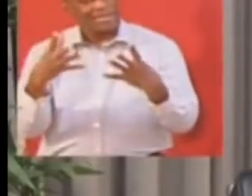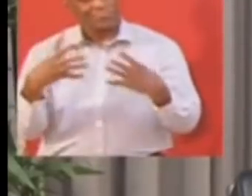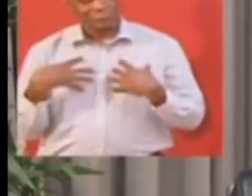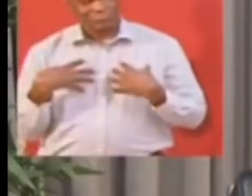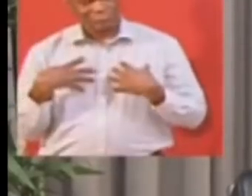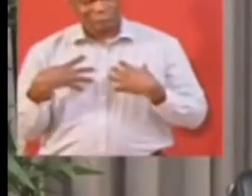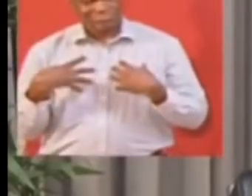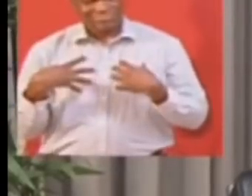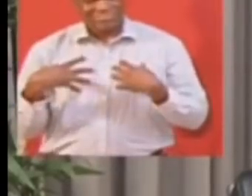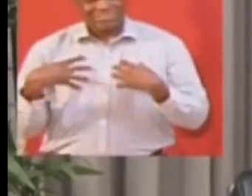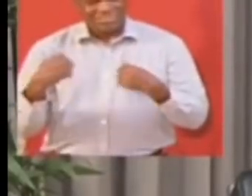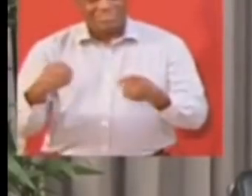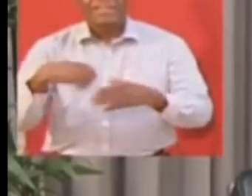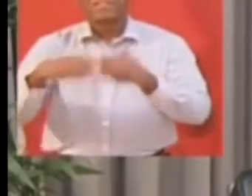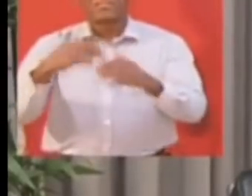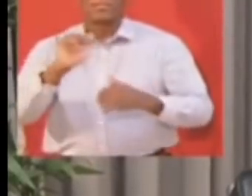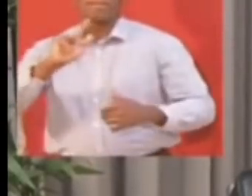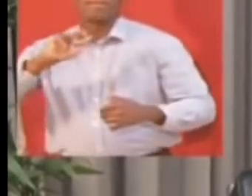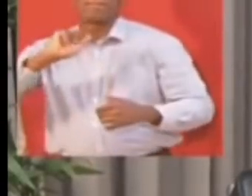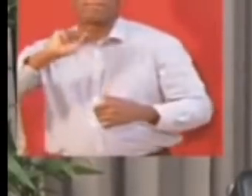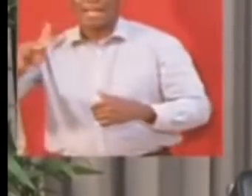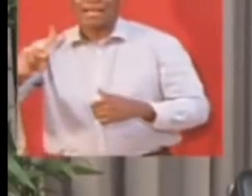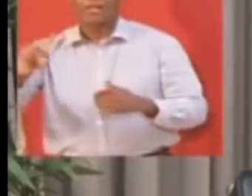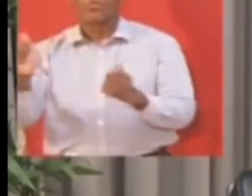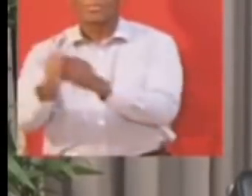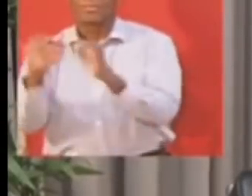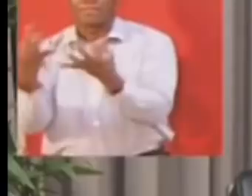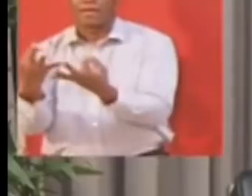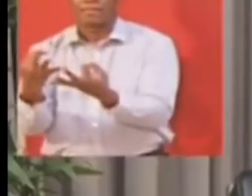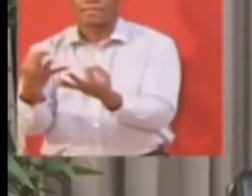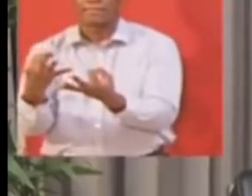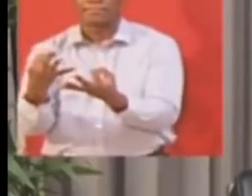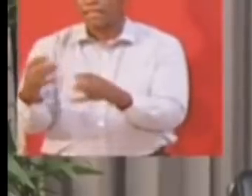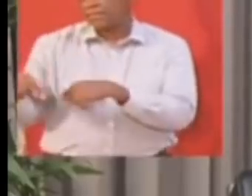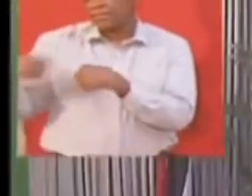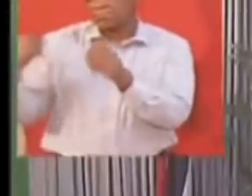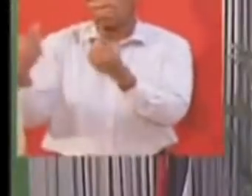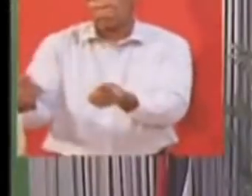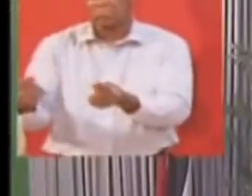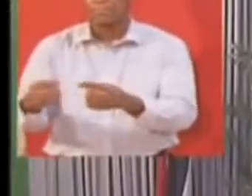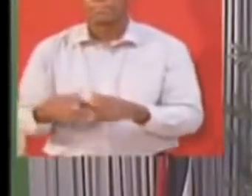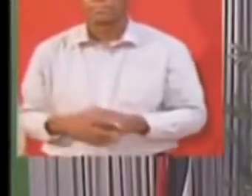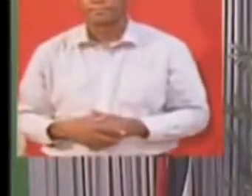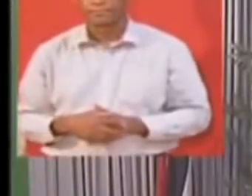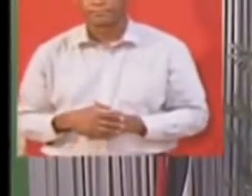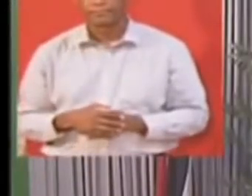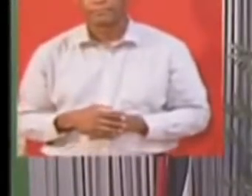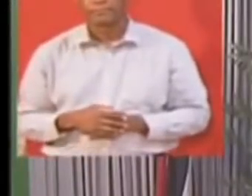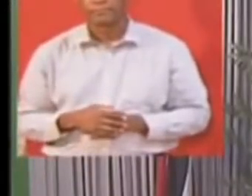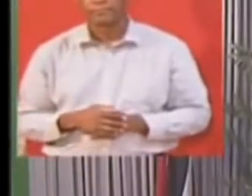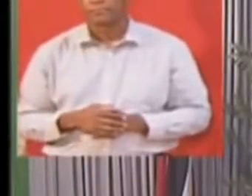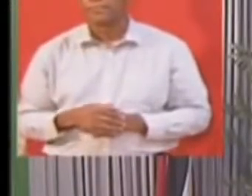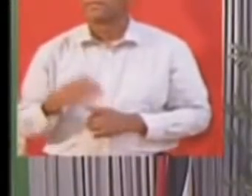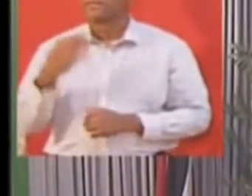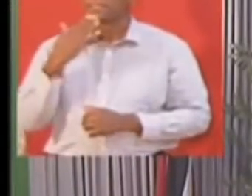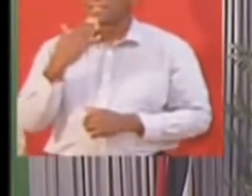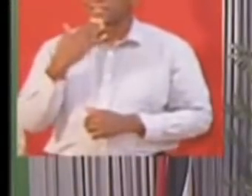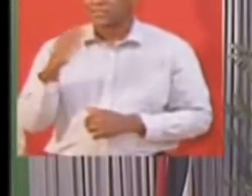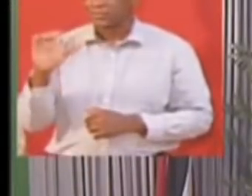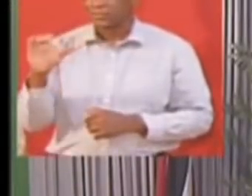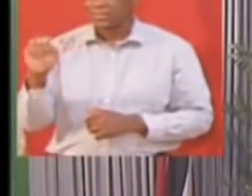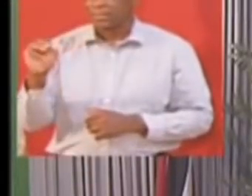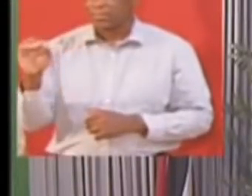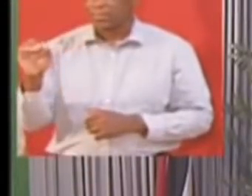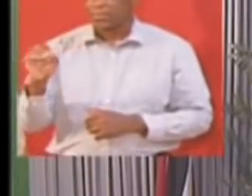occasions throughout the phase 1 and phase 2. Thank you very much, CMO. And Prime Minister, next we